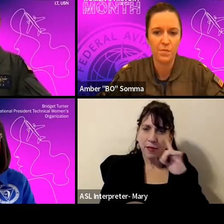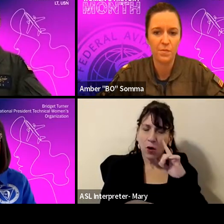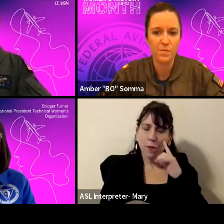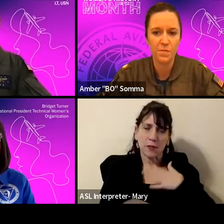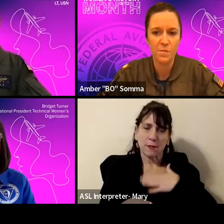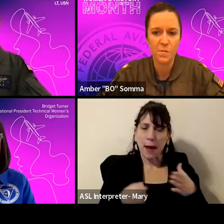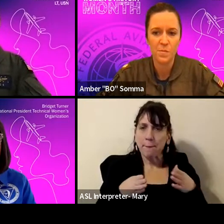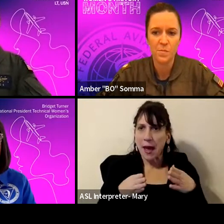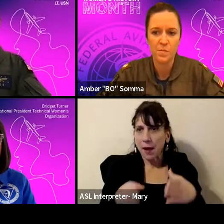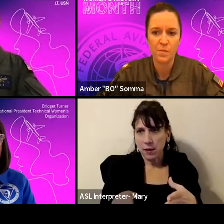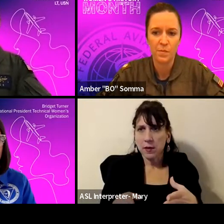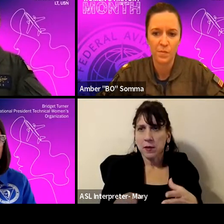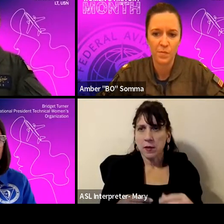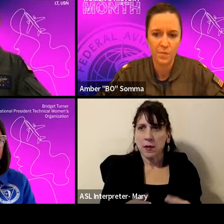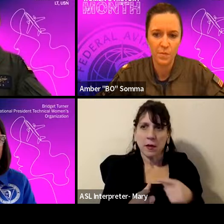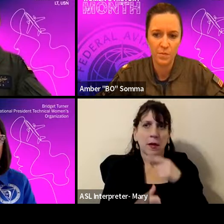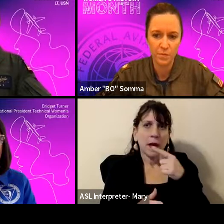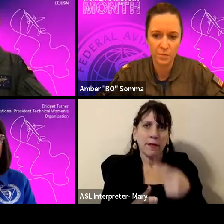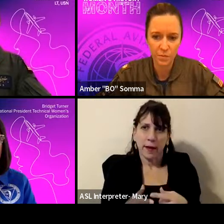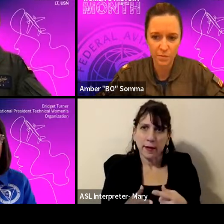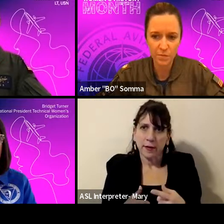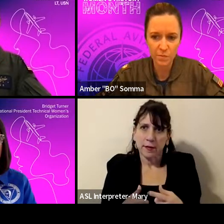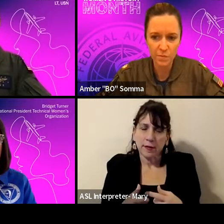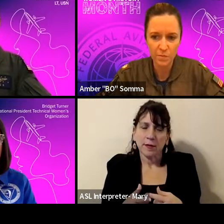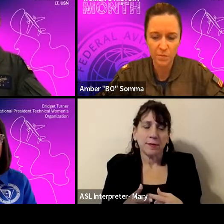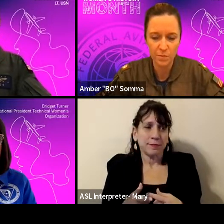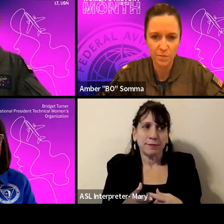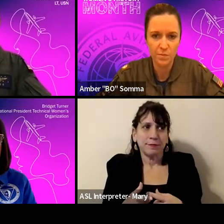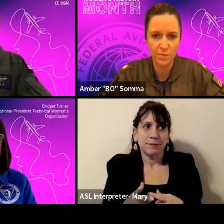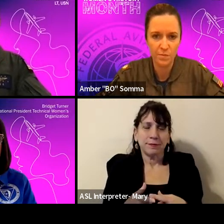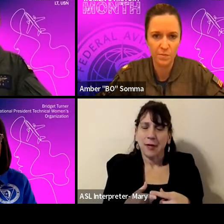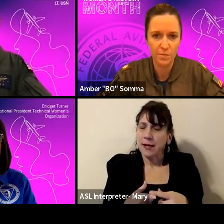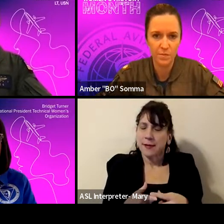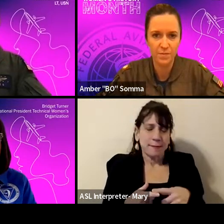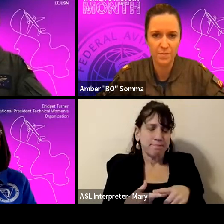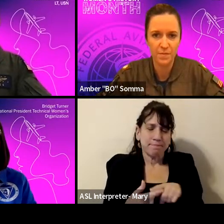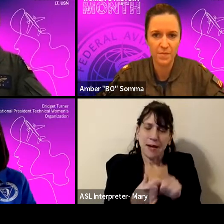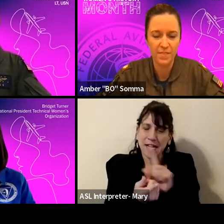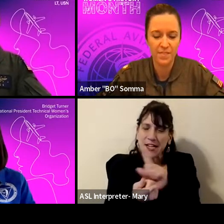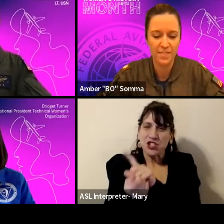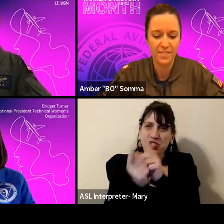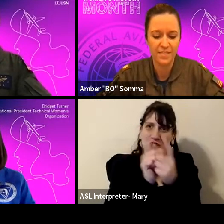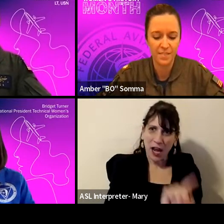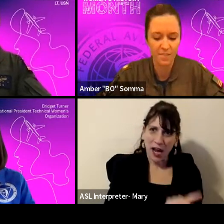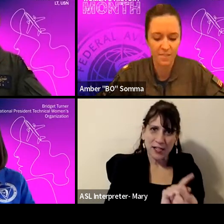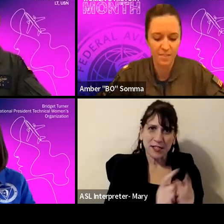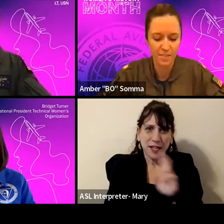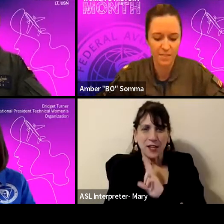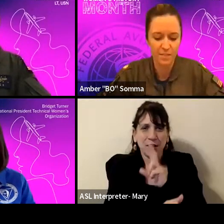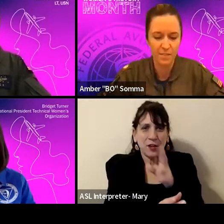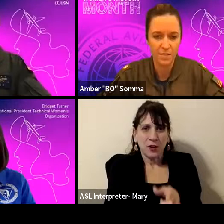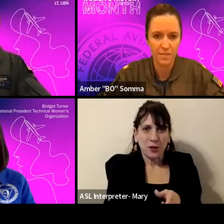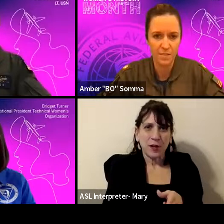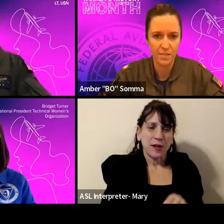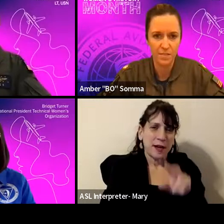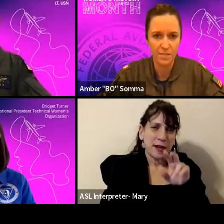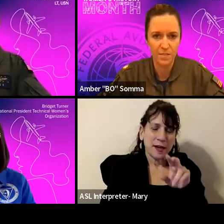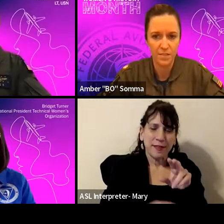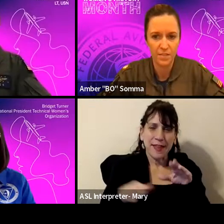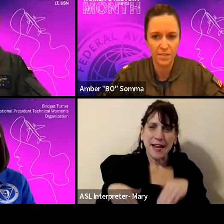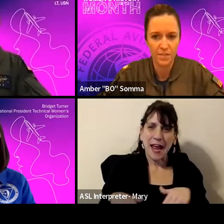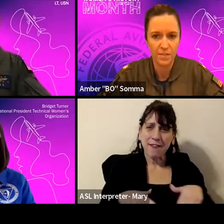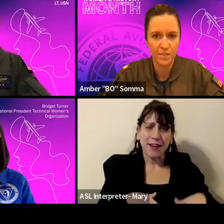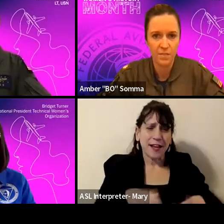path. And then I completely did a 180 and joined. The Navy has incredible training.